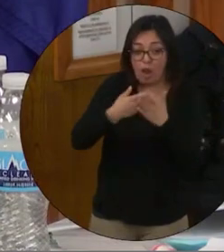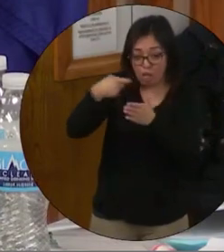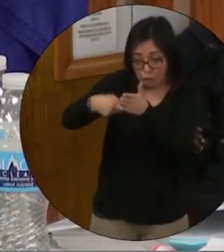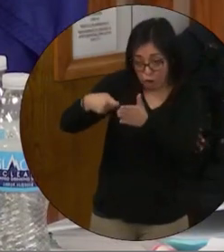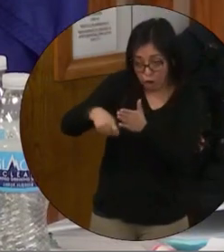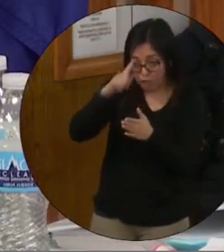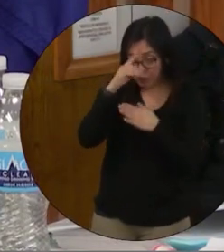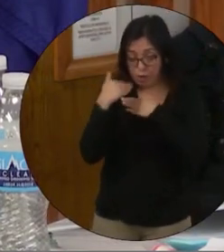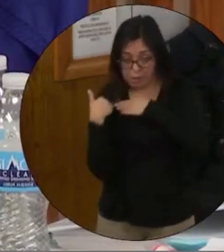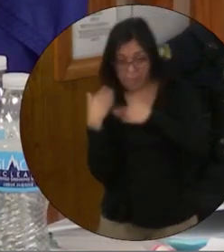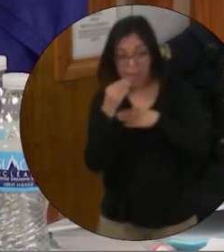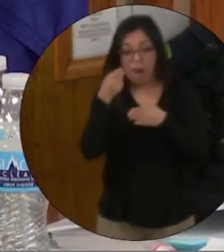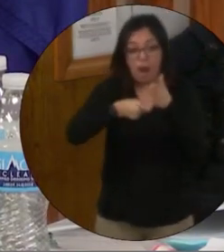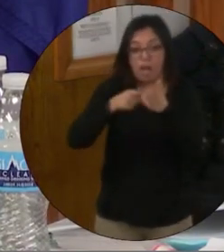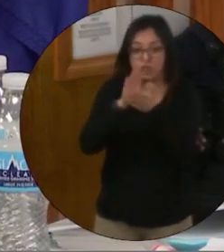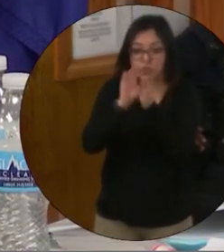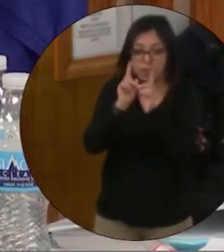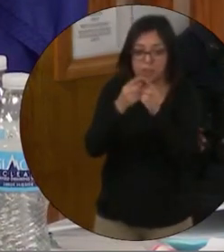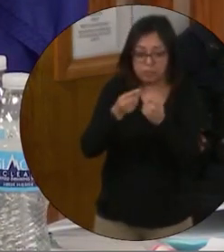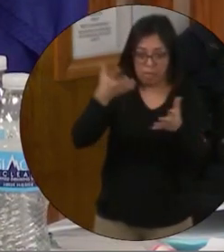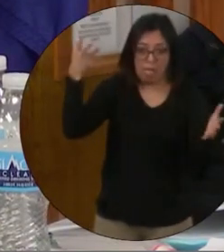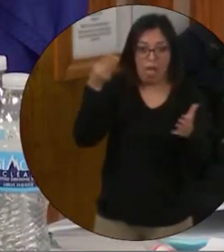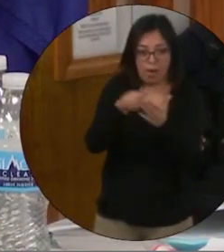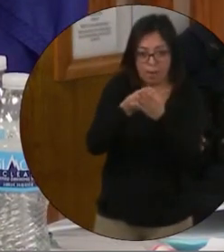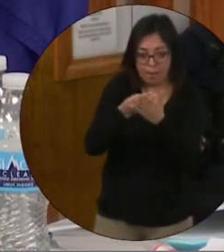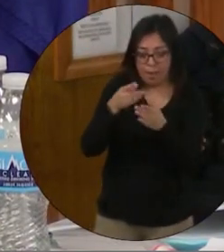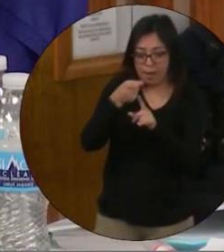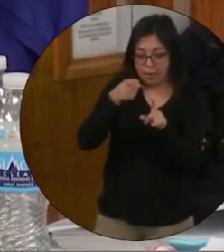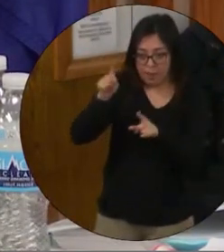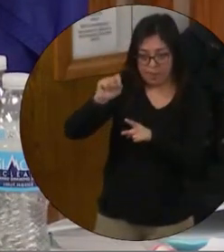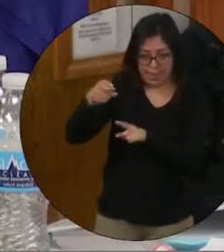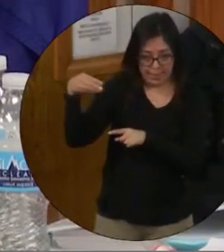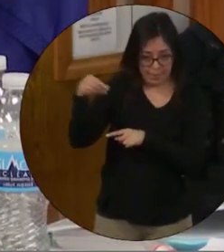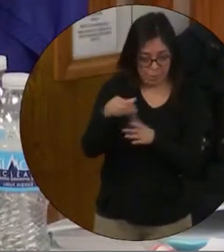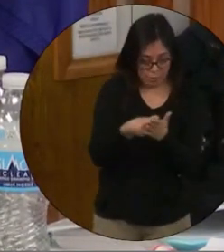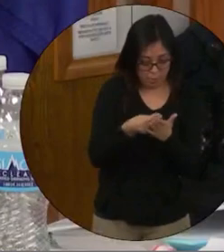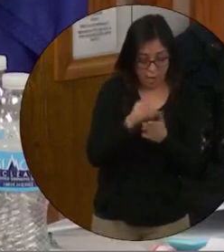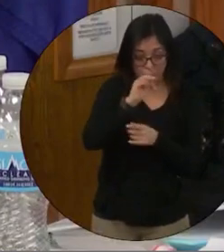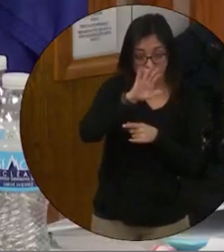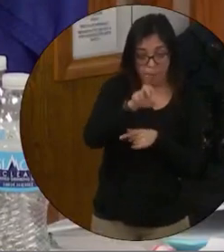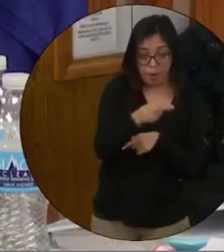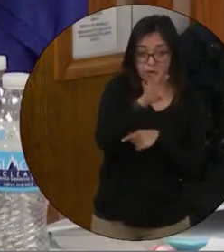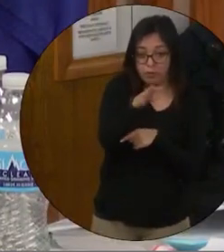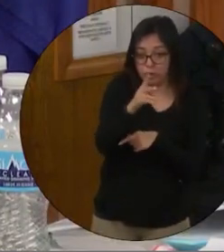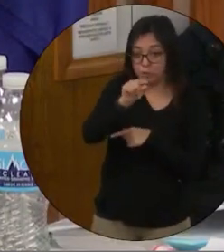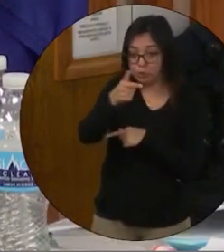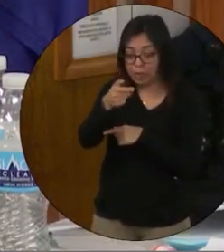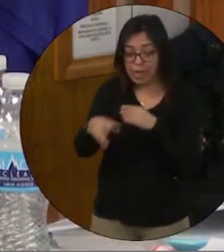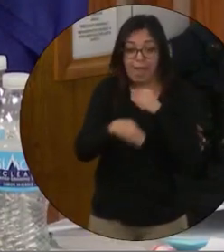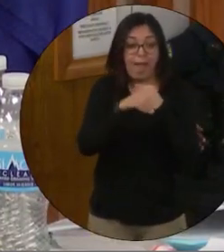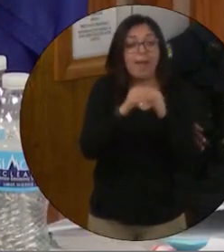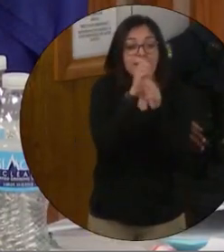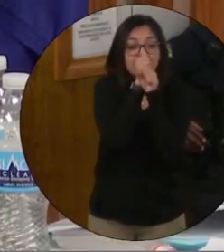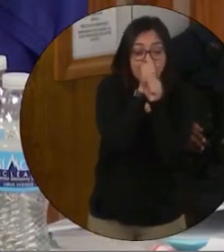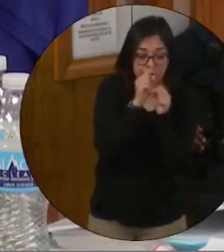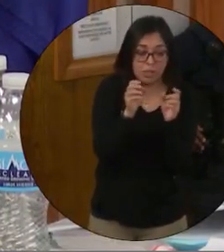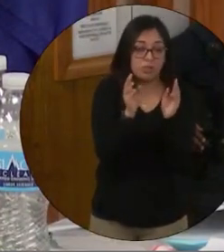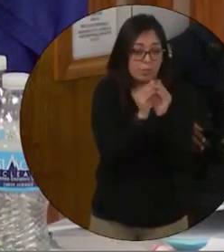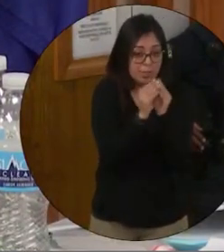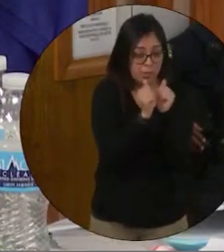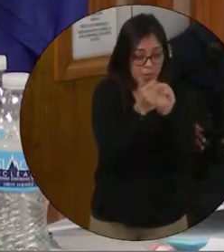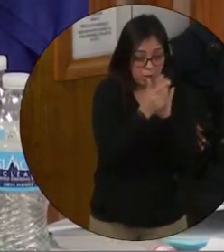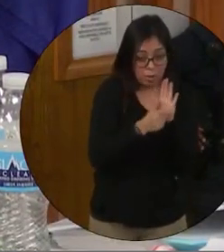the district millions of dollars at the expense of the taxpayer. On March 4th, 2021, at a confidential attorney-client meeting, Board Attorney